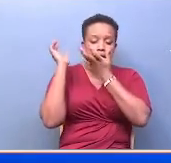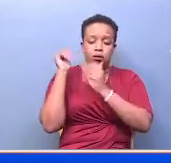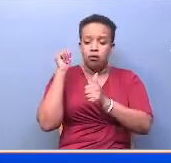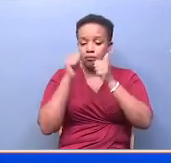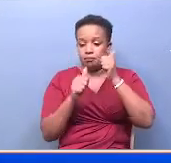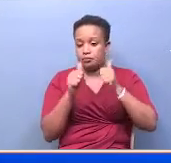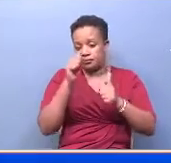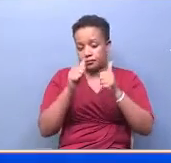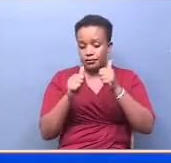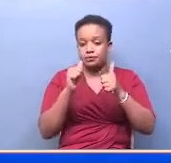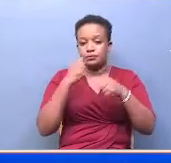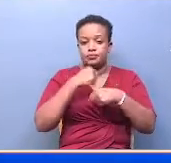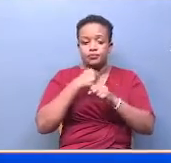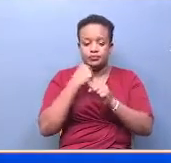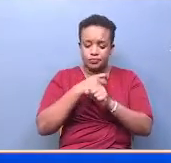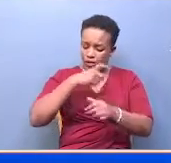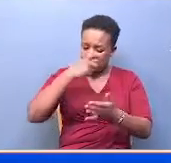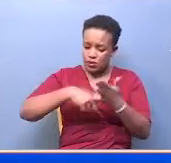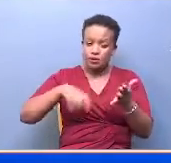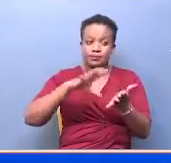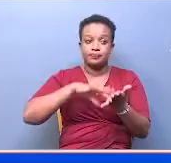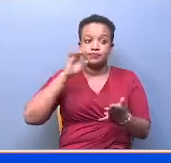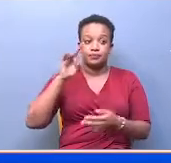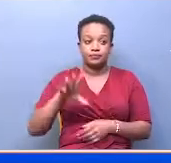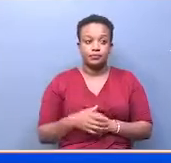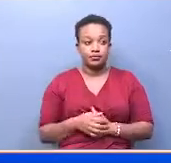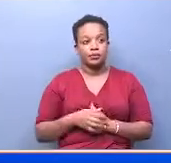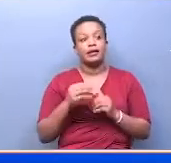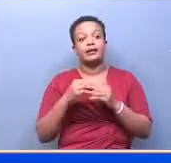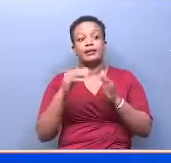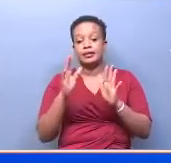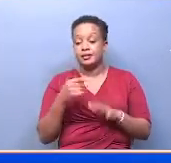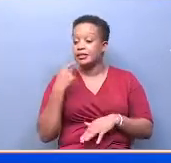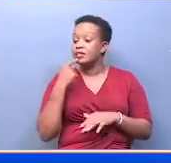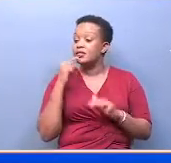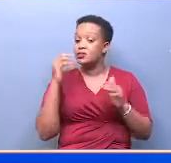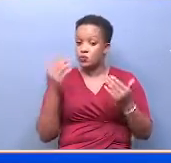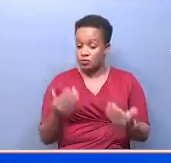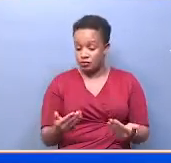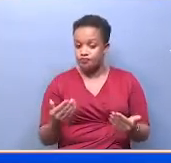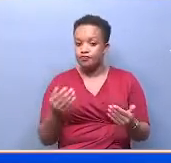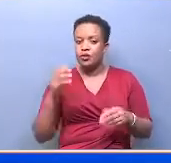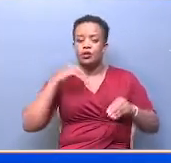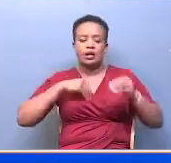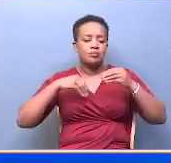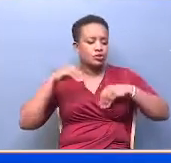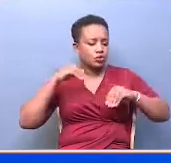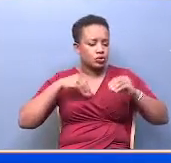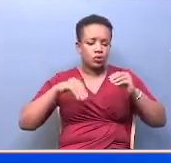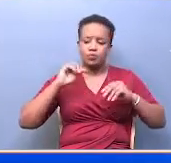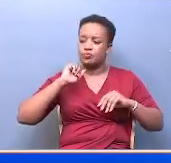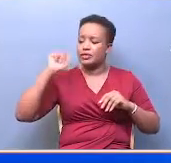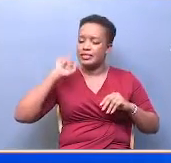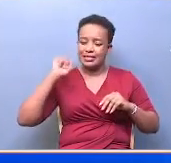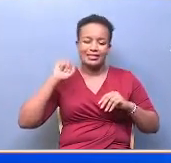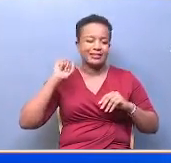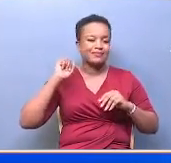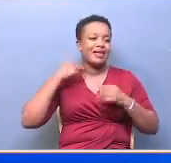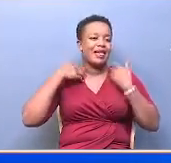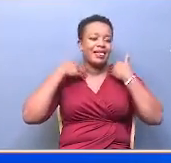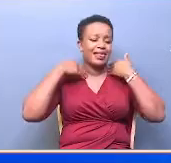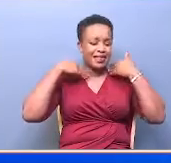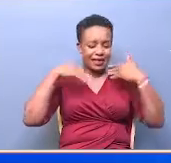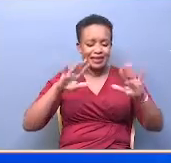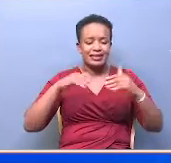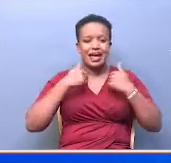bei kuharibika. Leaders at the Kiambu Forum opined that politics of corruption, deceit and hate has since dragged